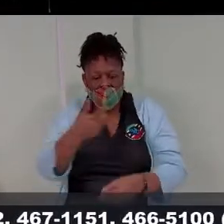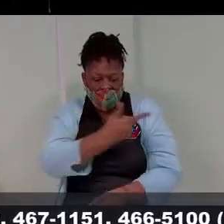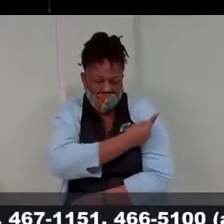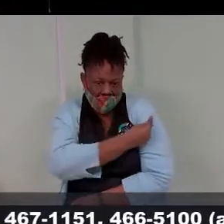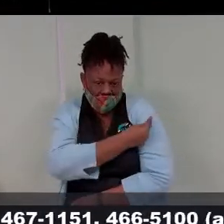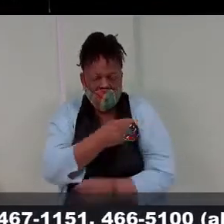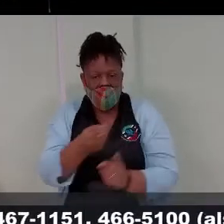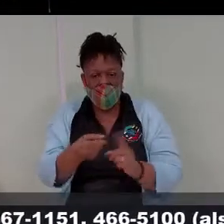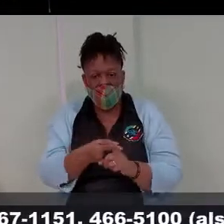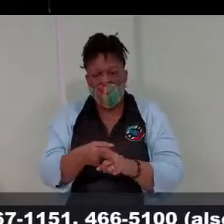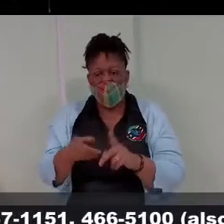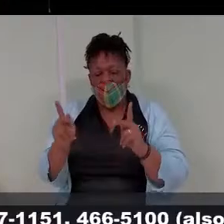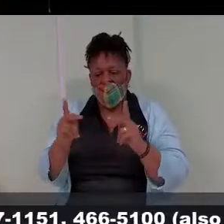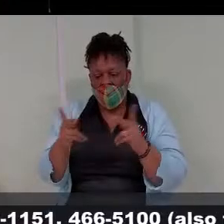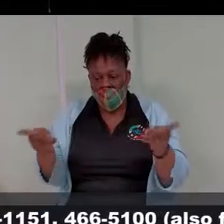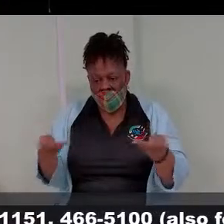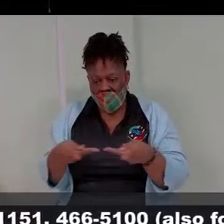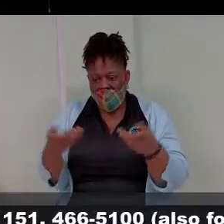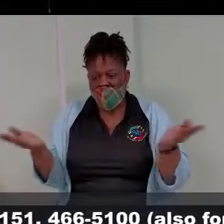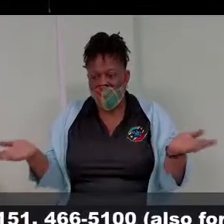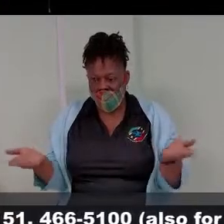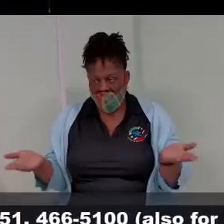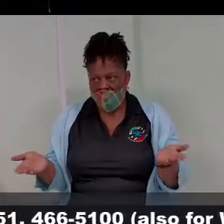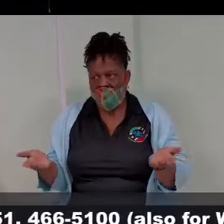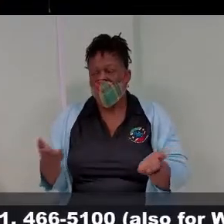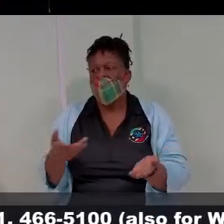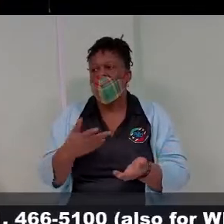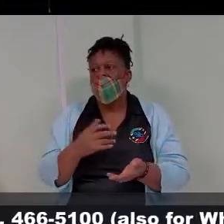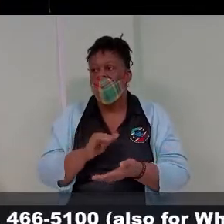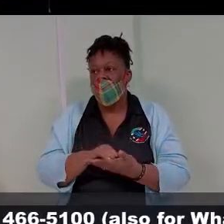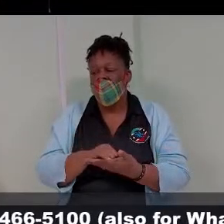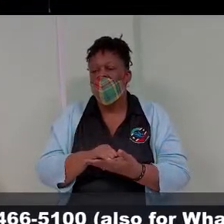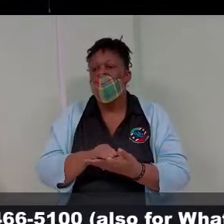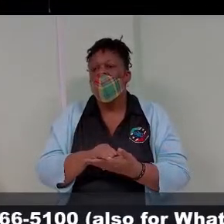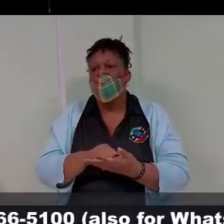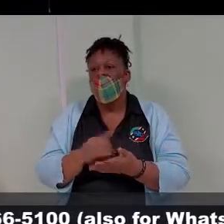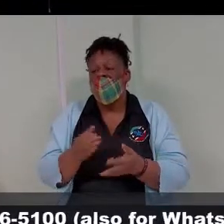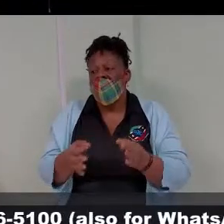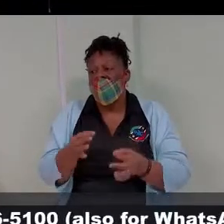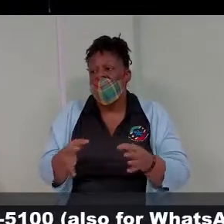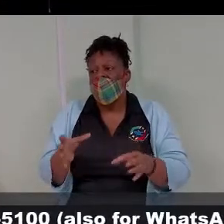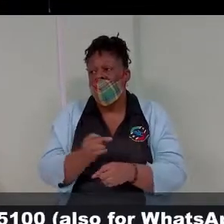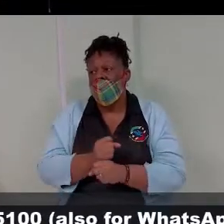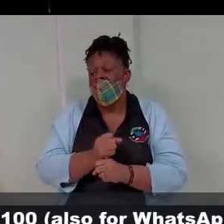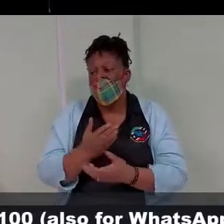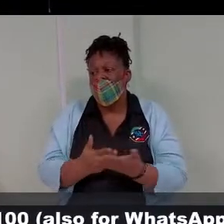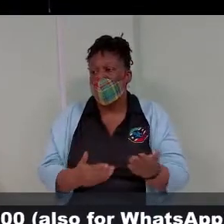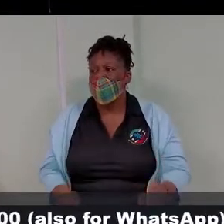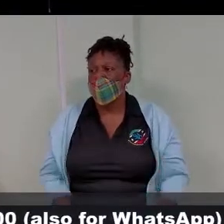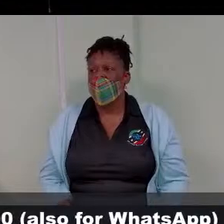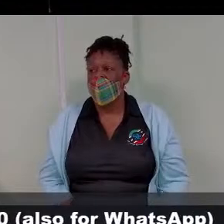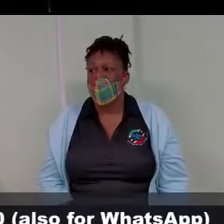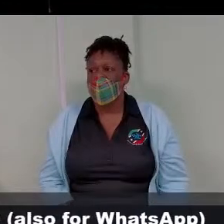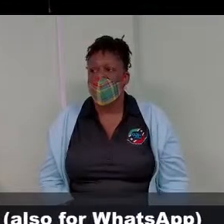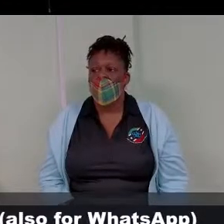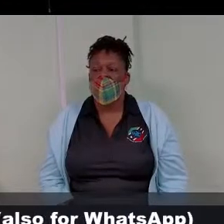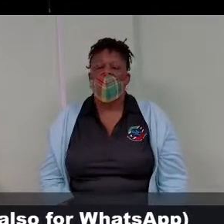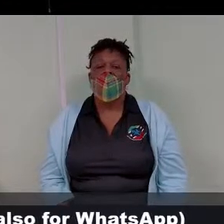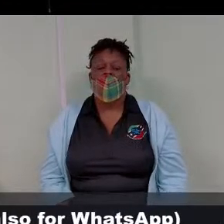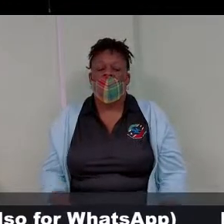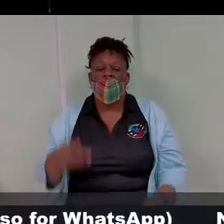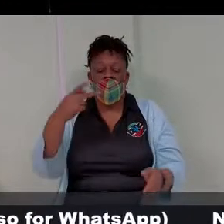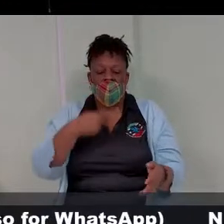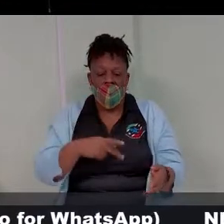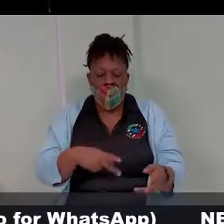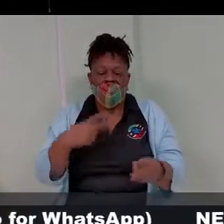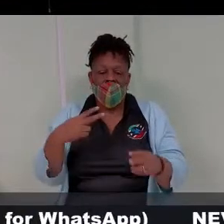Now, one of the things that we said very early was that St. Kitts and Nevis was one of the countries to sign on very early